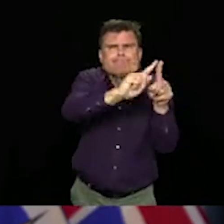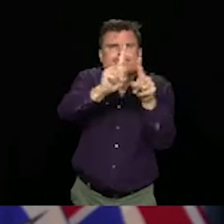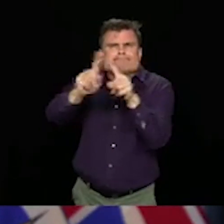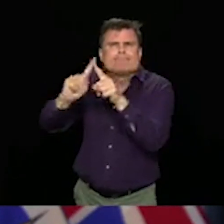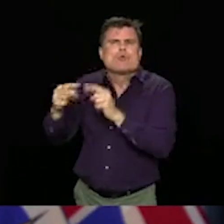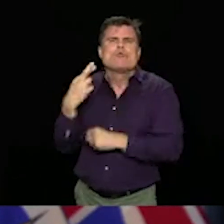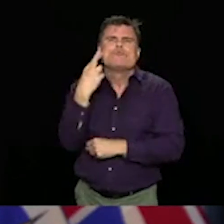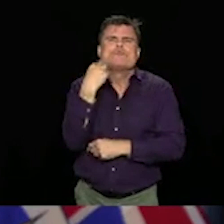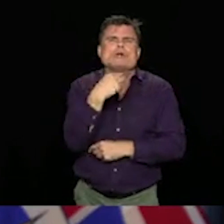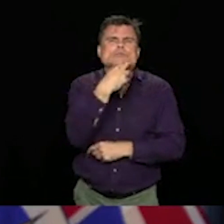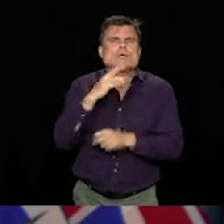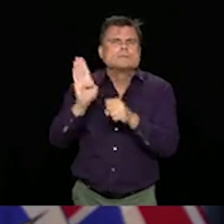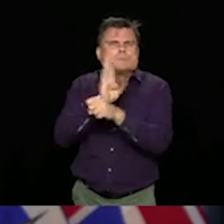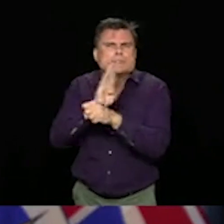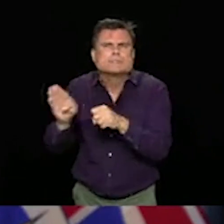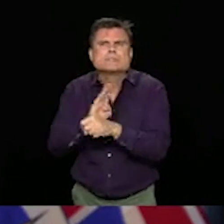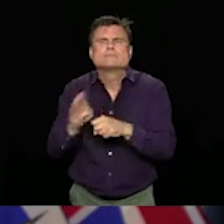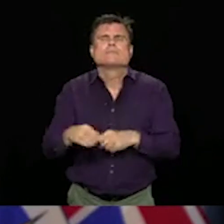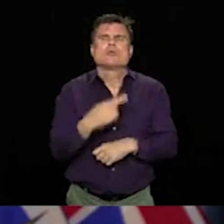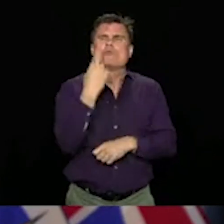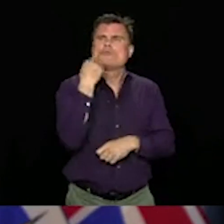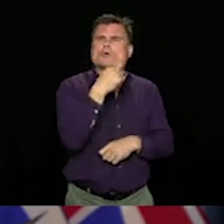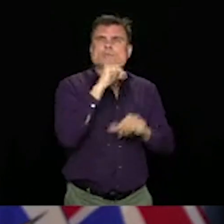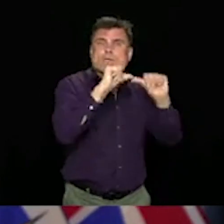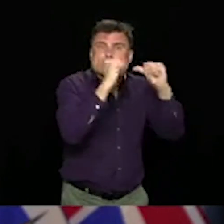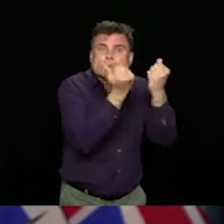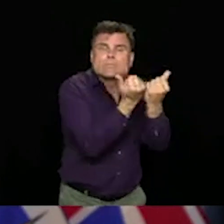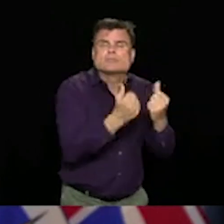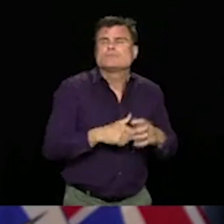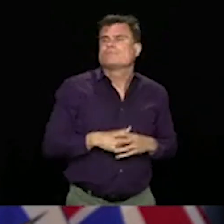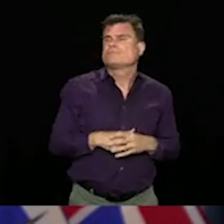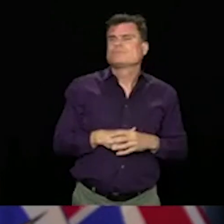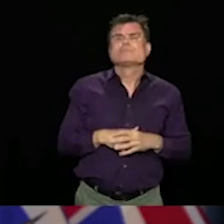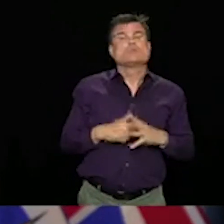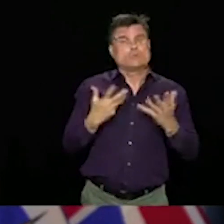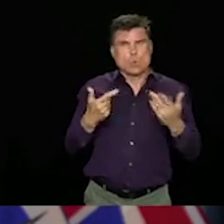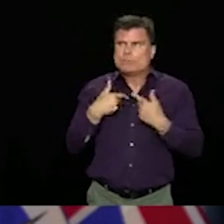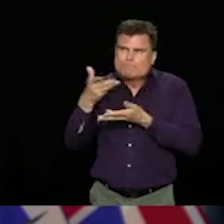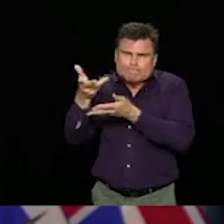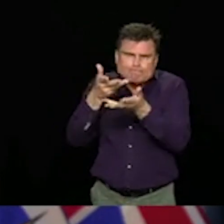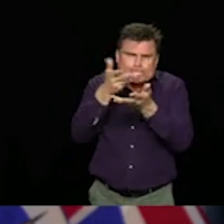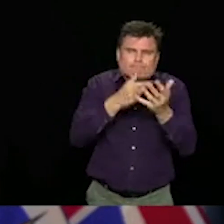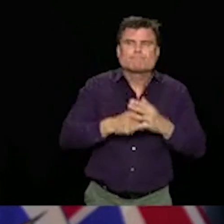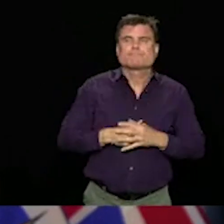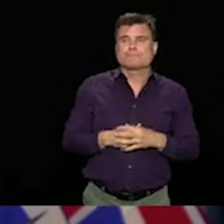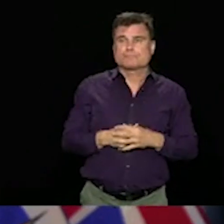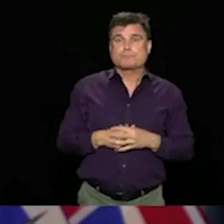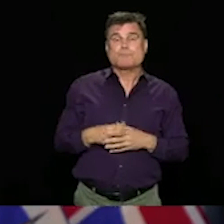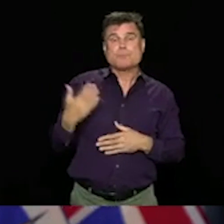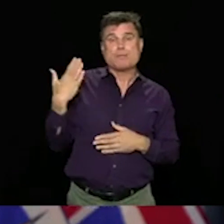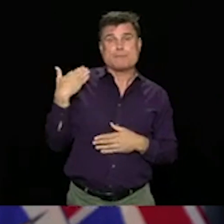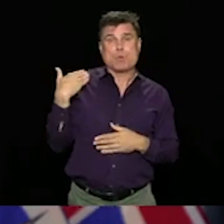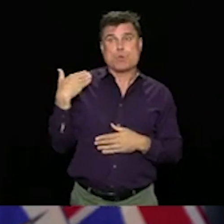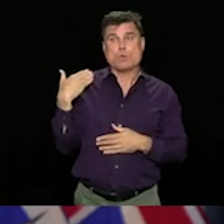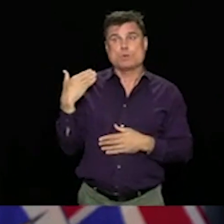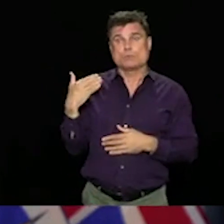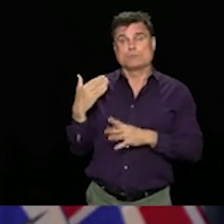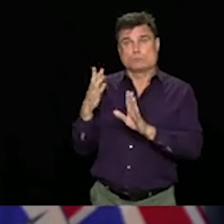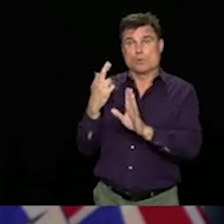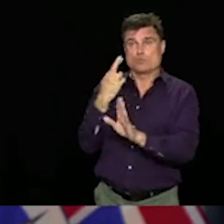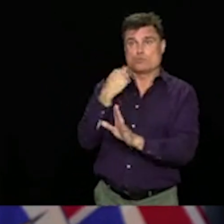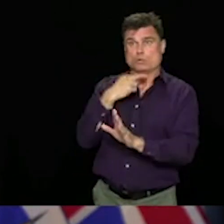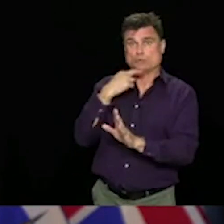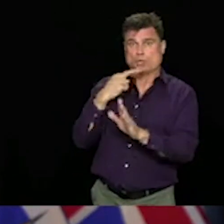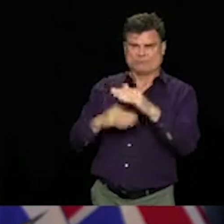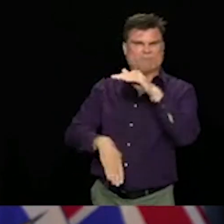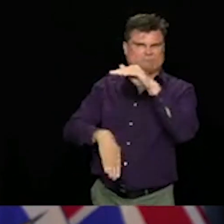and weren't working with the previous order. So instead of a blanket 50%, what we now are requiring is that